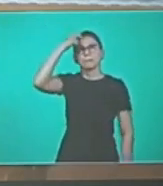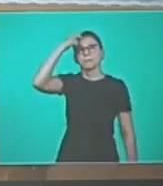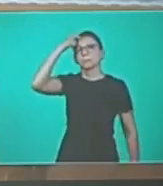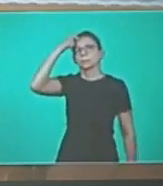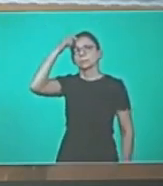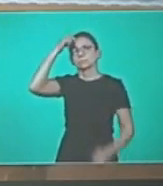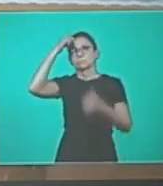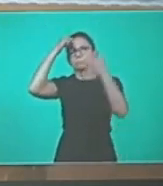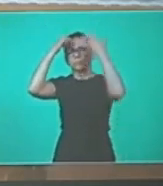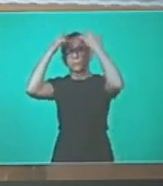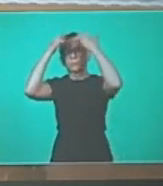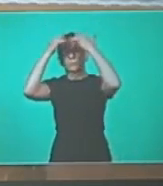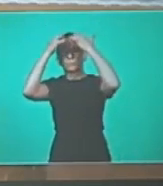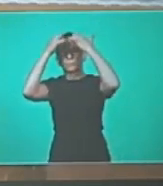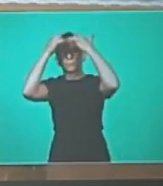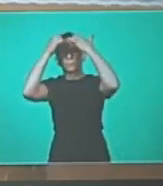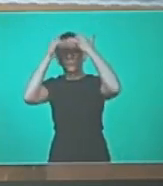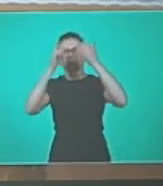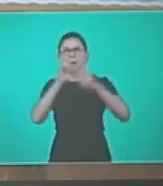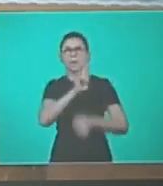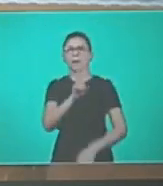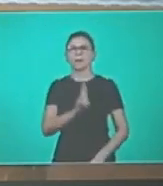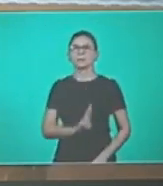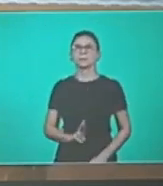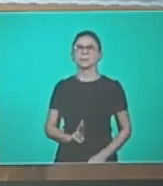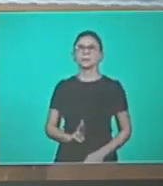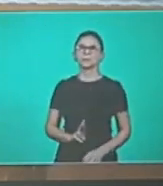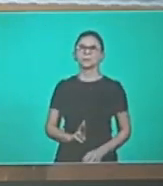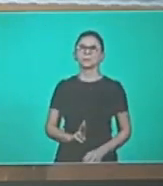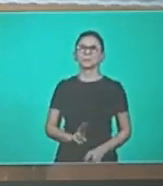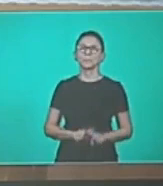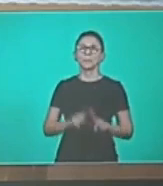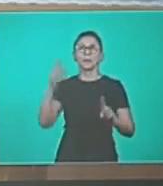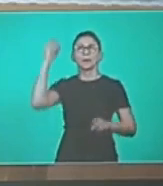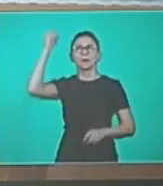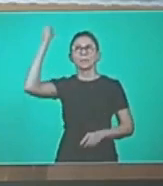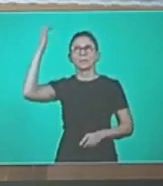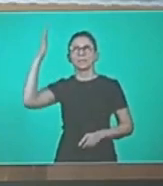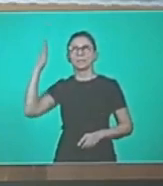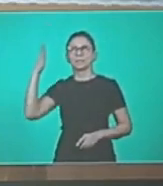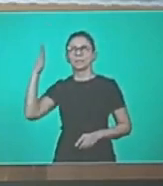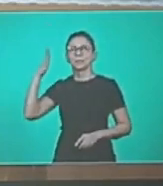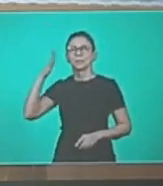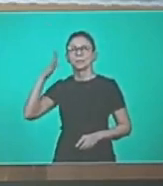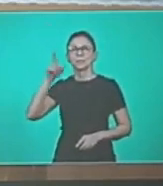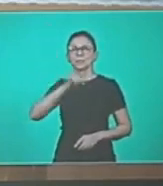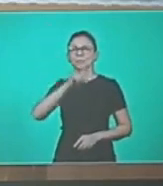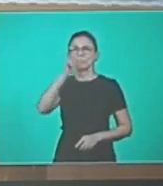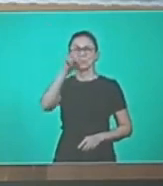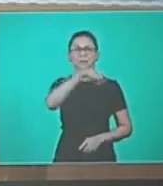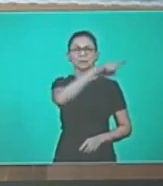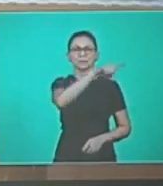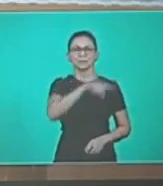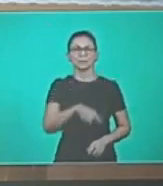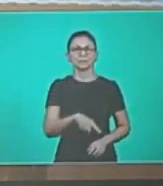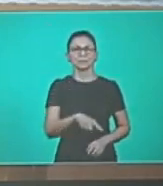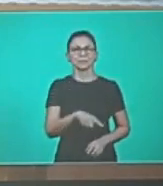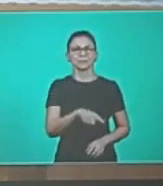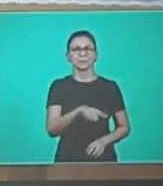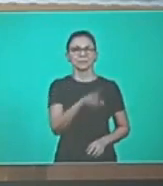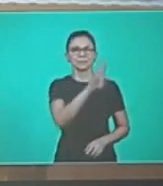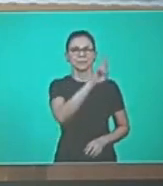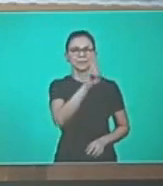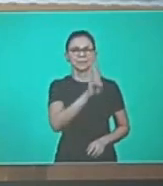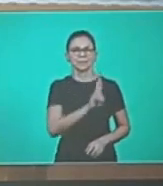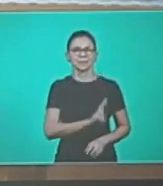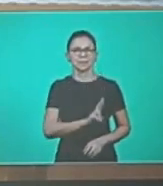be working in reason, but the revelation doesn't know